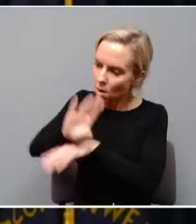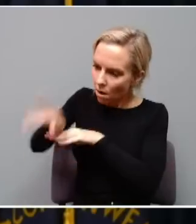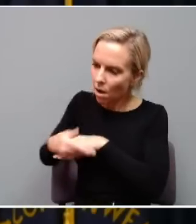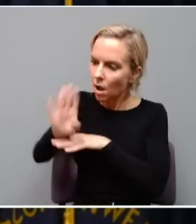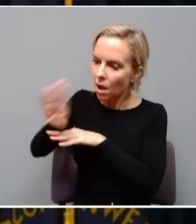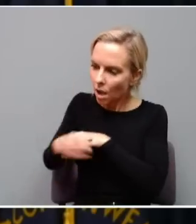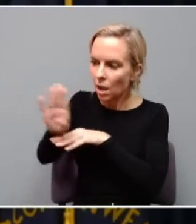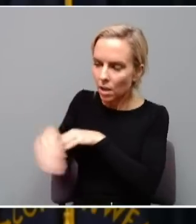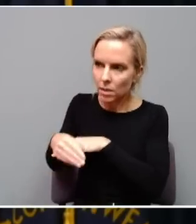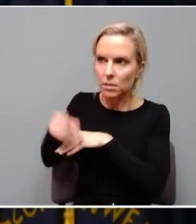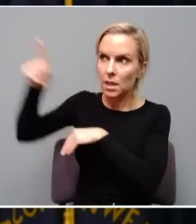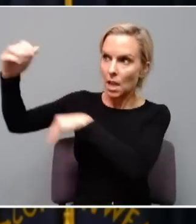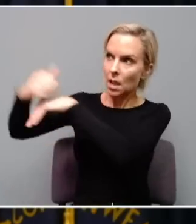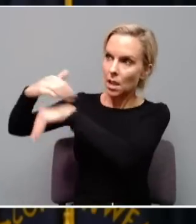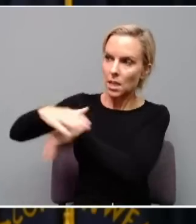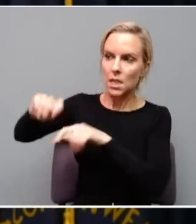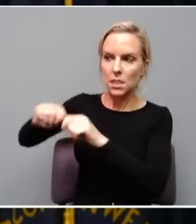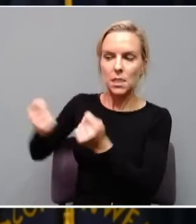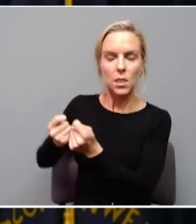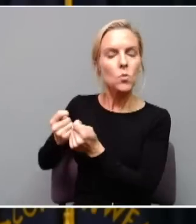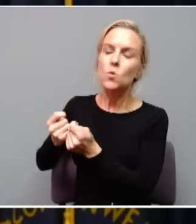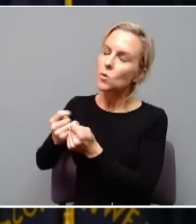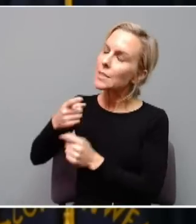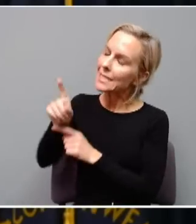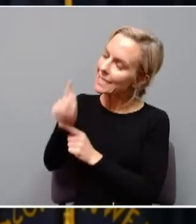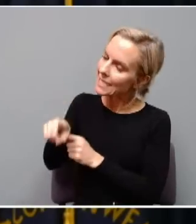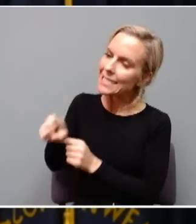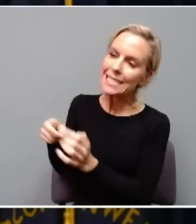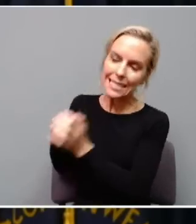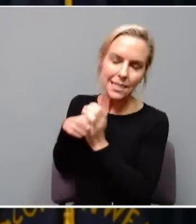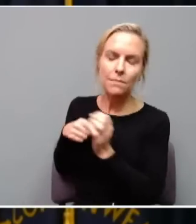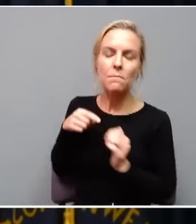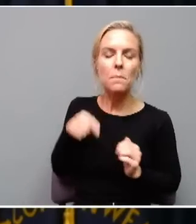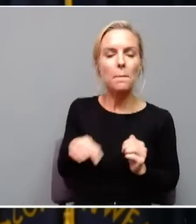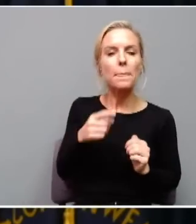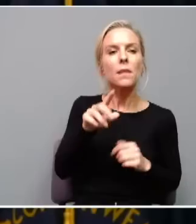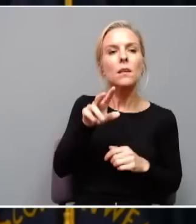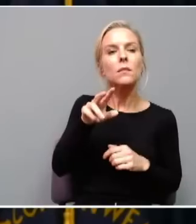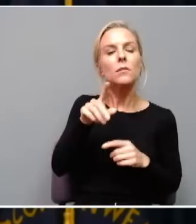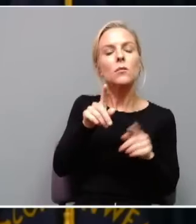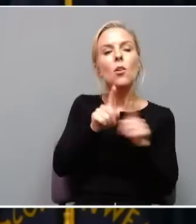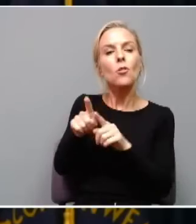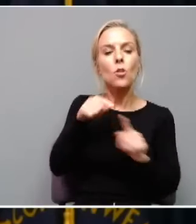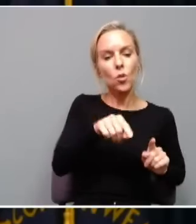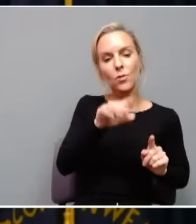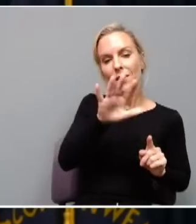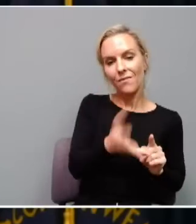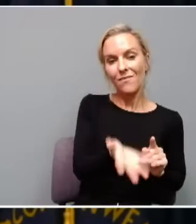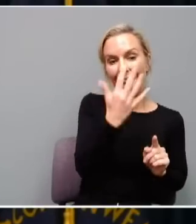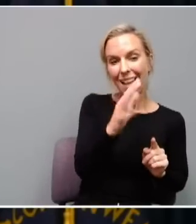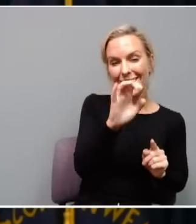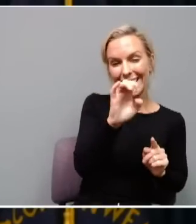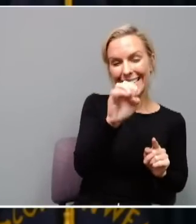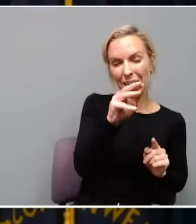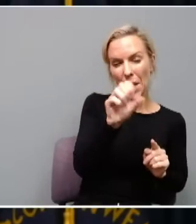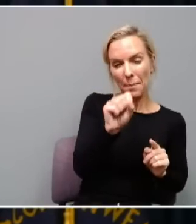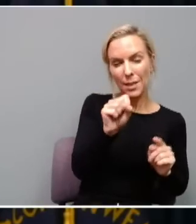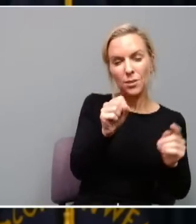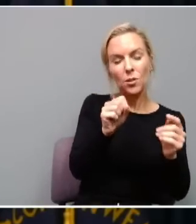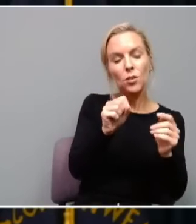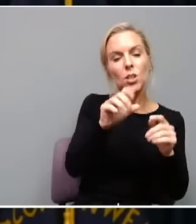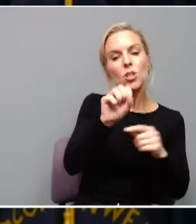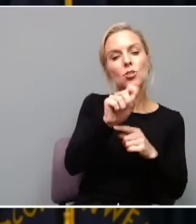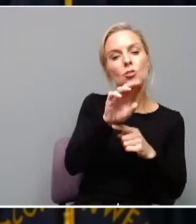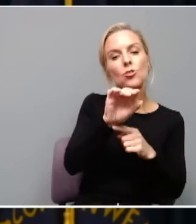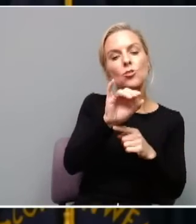needed. I've also requested a 30-day extension of those 5 EMS emergency medical services strike teams,